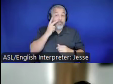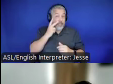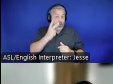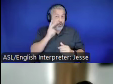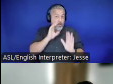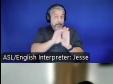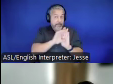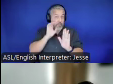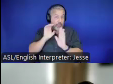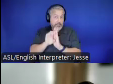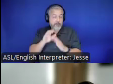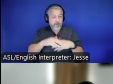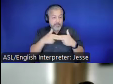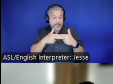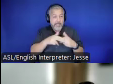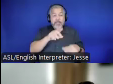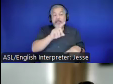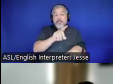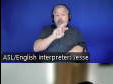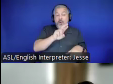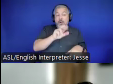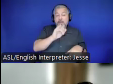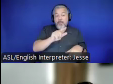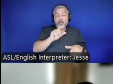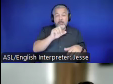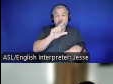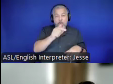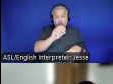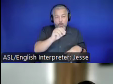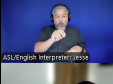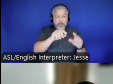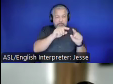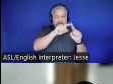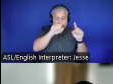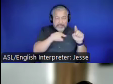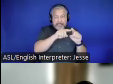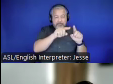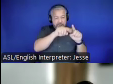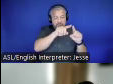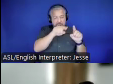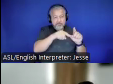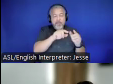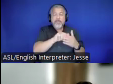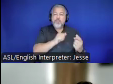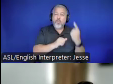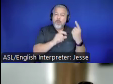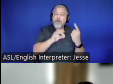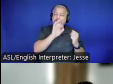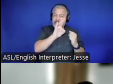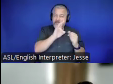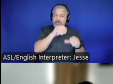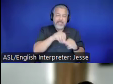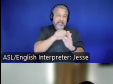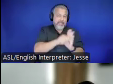It has the DRAIL logo. The WIPA program I represent is one of 7 in the state of California, and this one happens